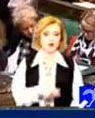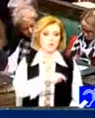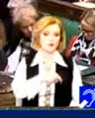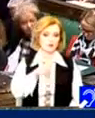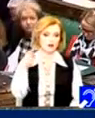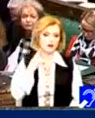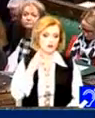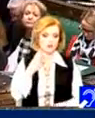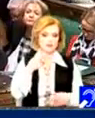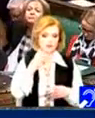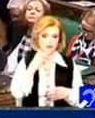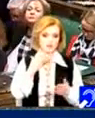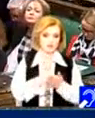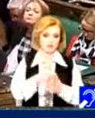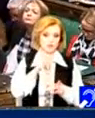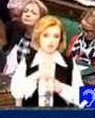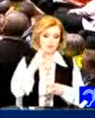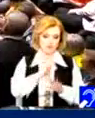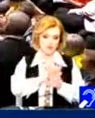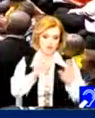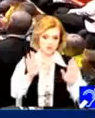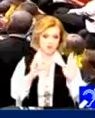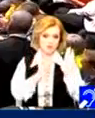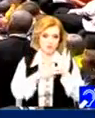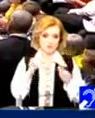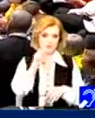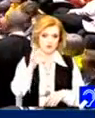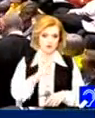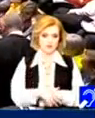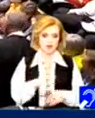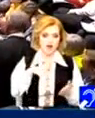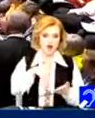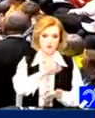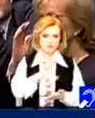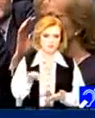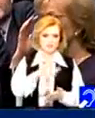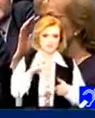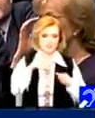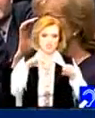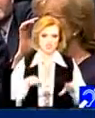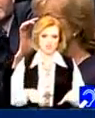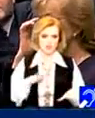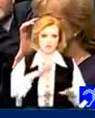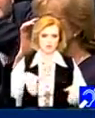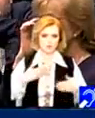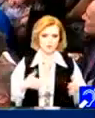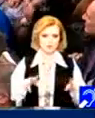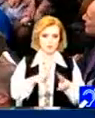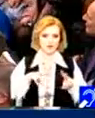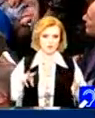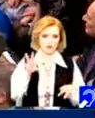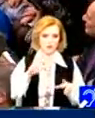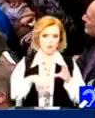britanici au spus cuvântul și a fost un răsunător nu. De 8 ori, legislatorii au respins toate posibilele soluții propuse de parlamentari pentru